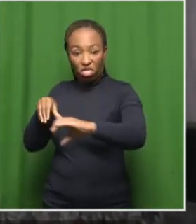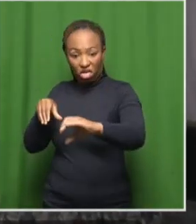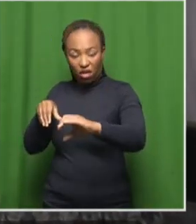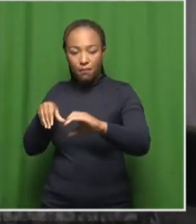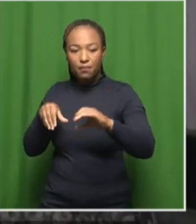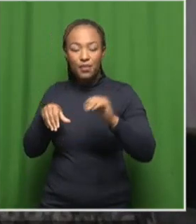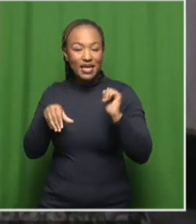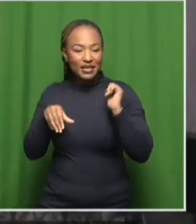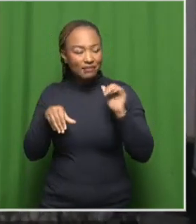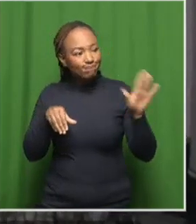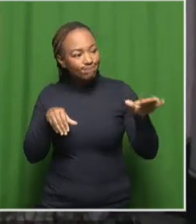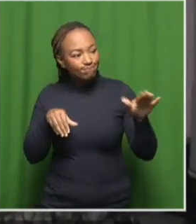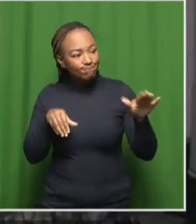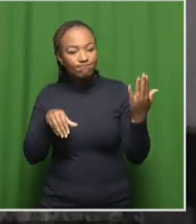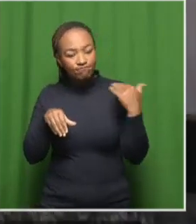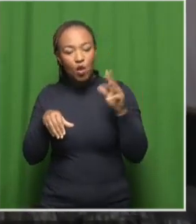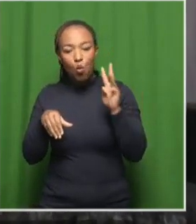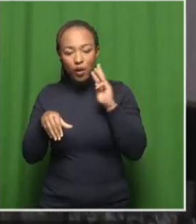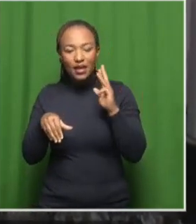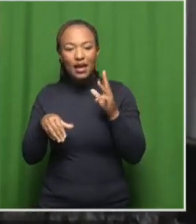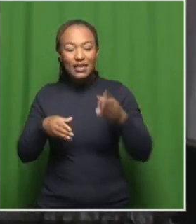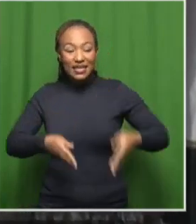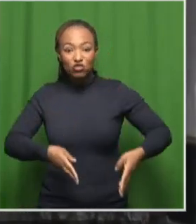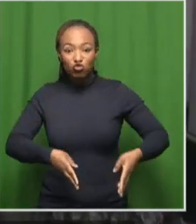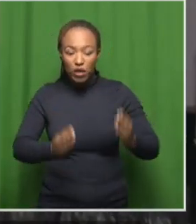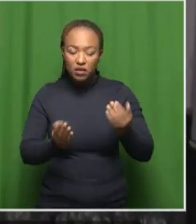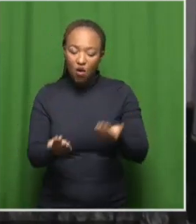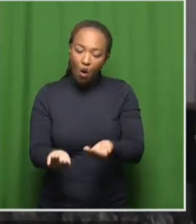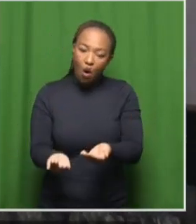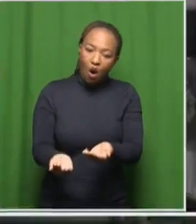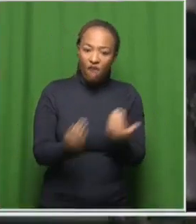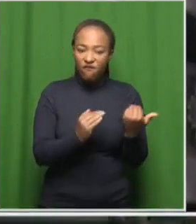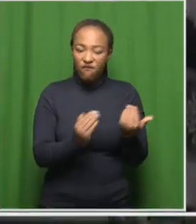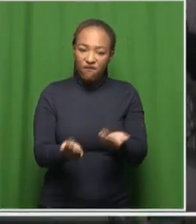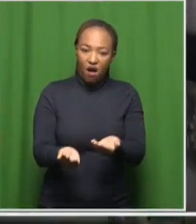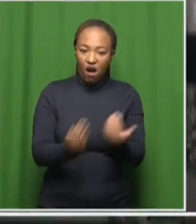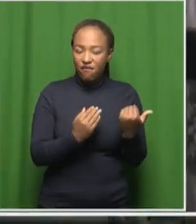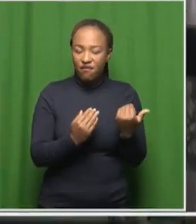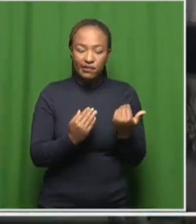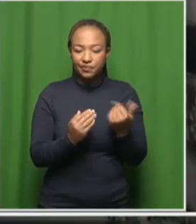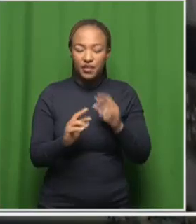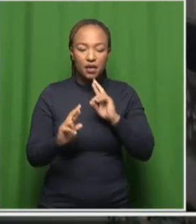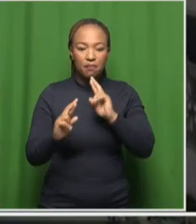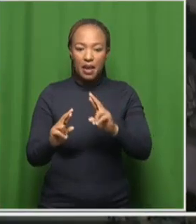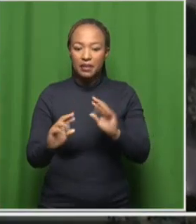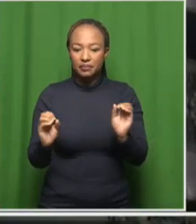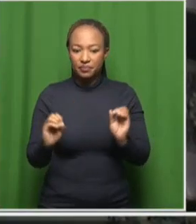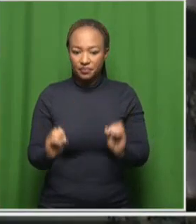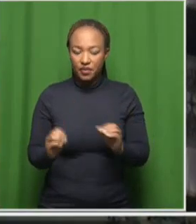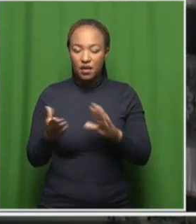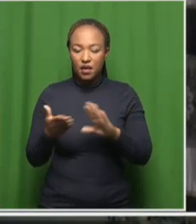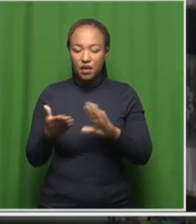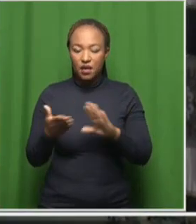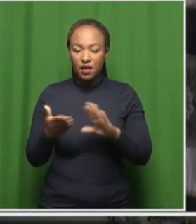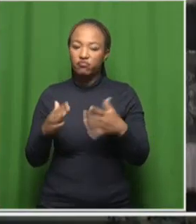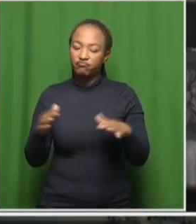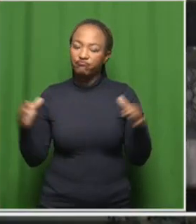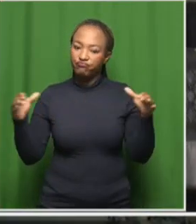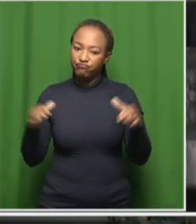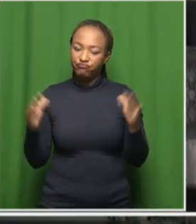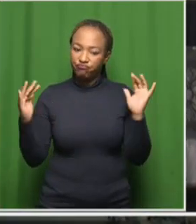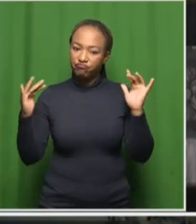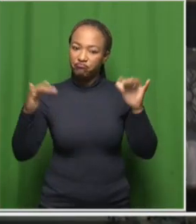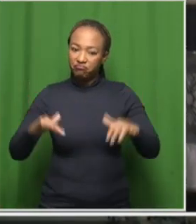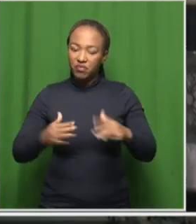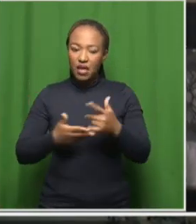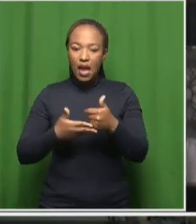to ask them to come and take the water out of the street, they didn't reply. And instead, it was the community who came together and used their own